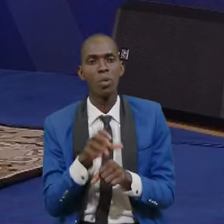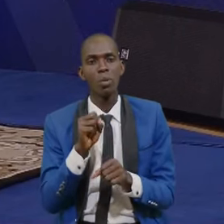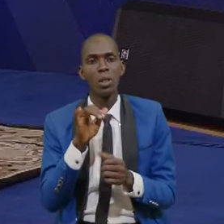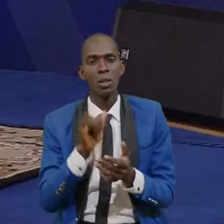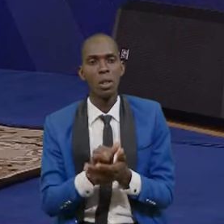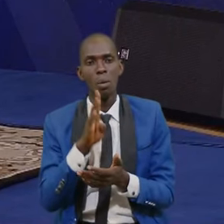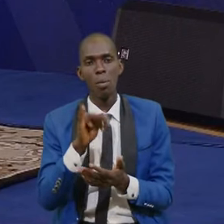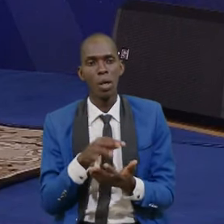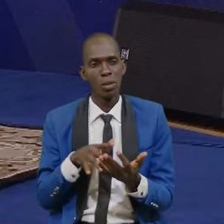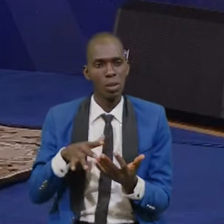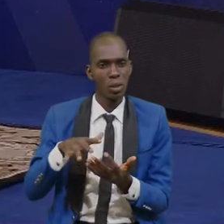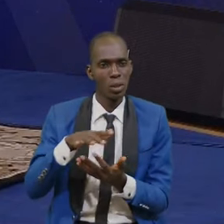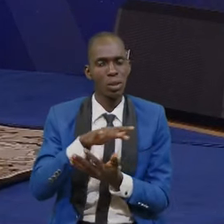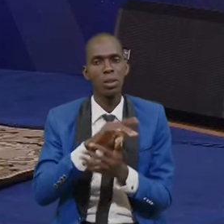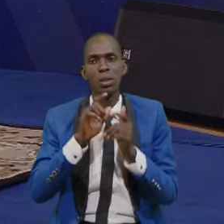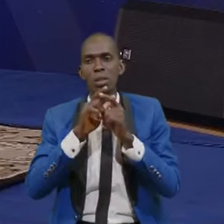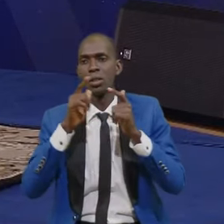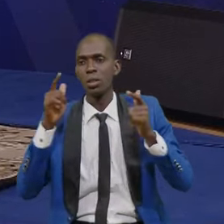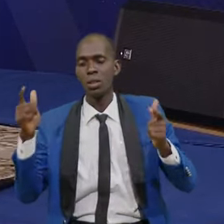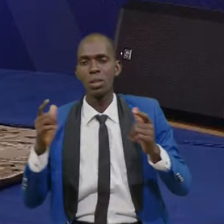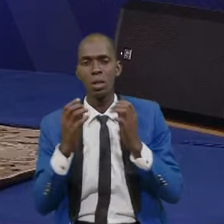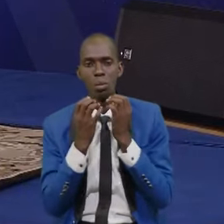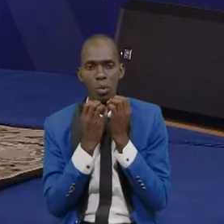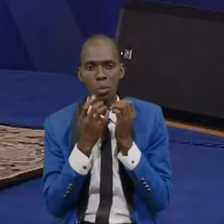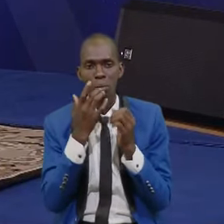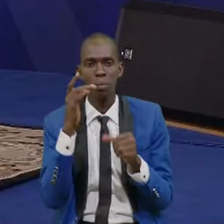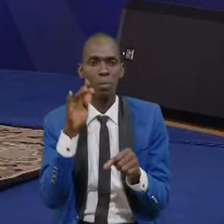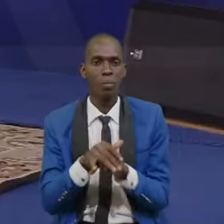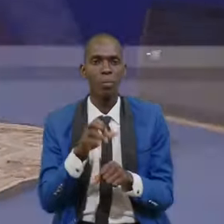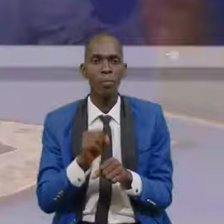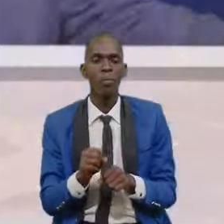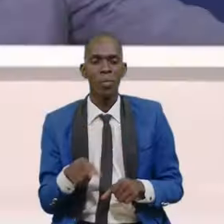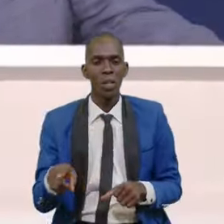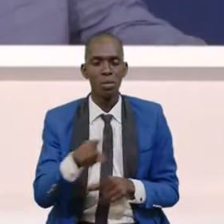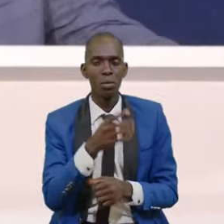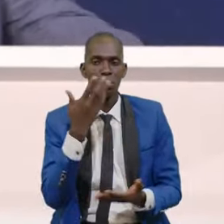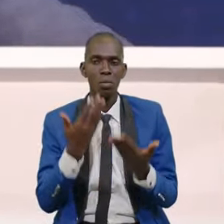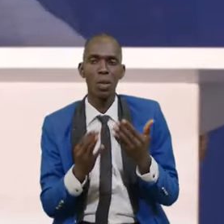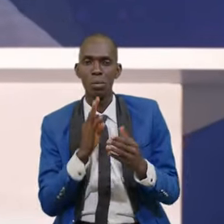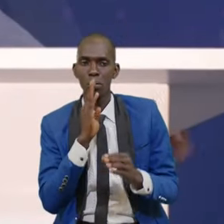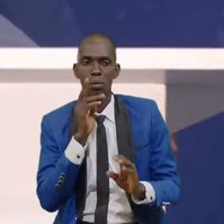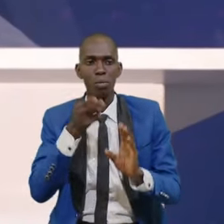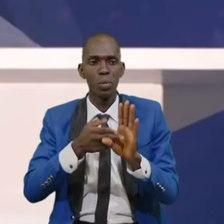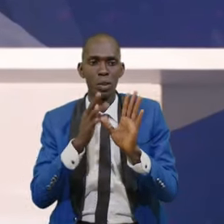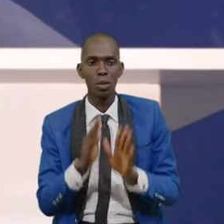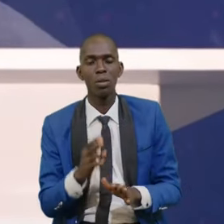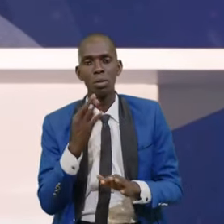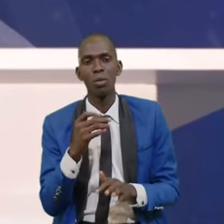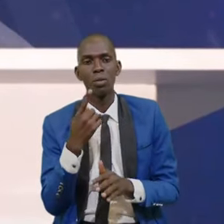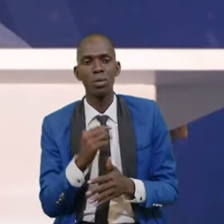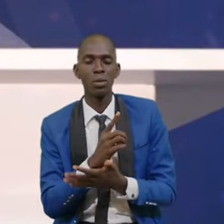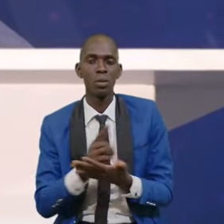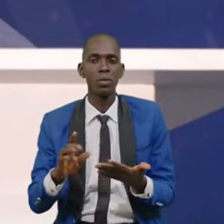great promises, these precious promises, ye might be partakers of the divine